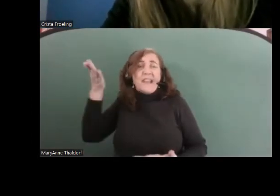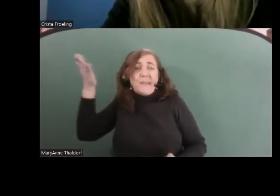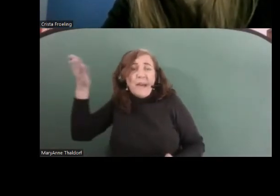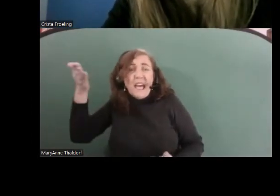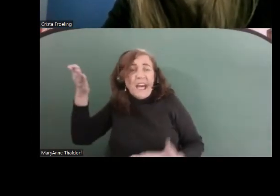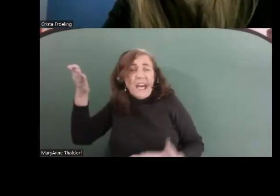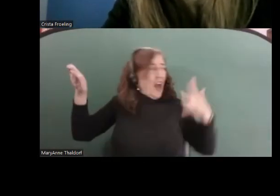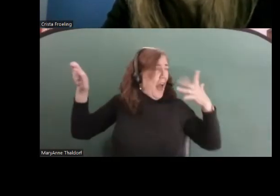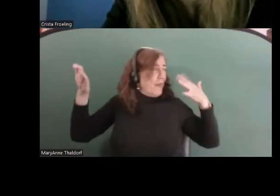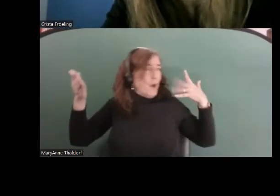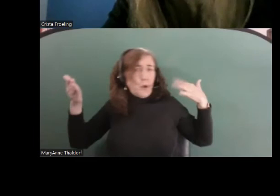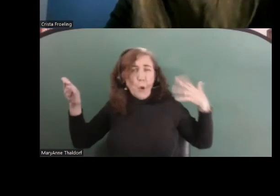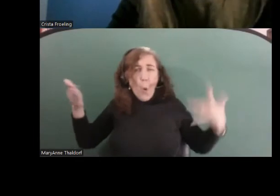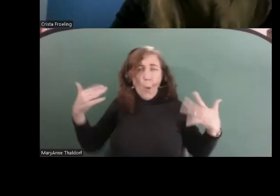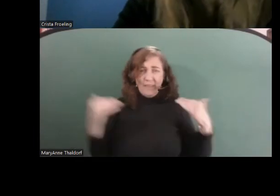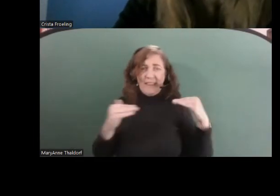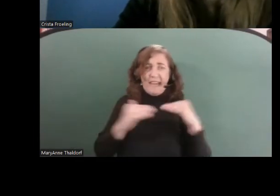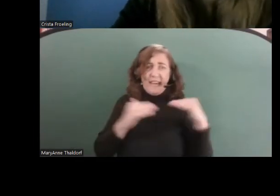sounds.